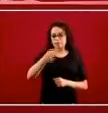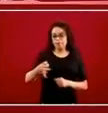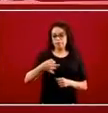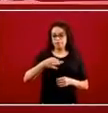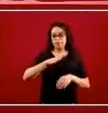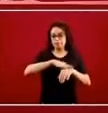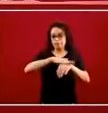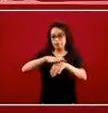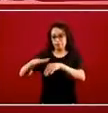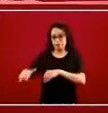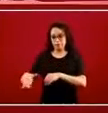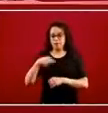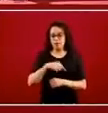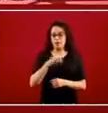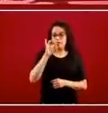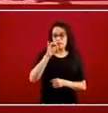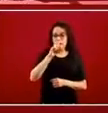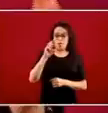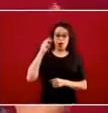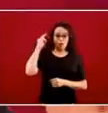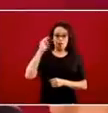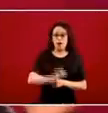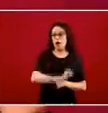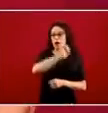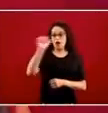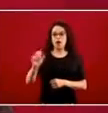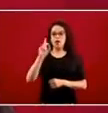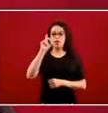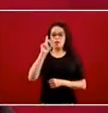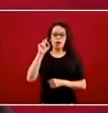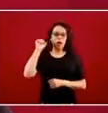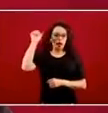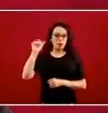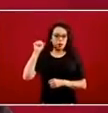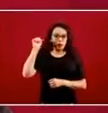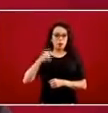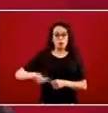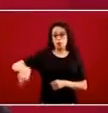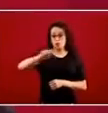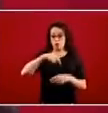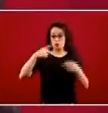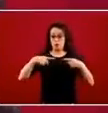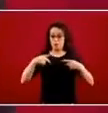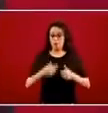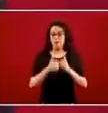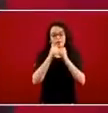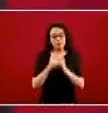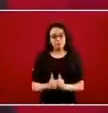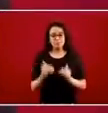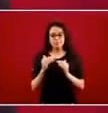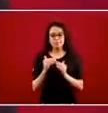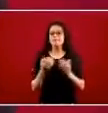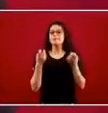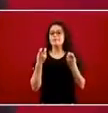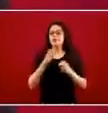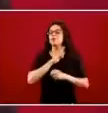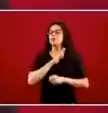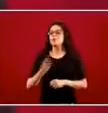emergency measures have just started, and they will last until April the 30th, and if we all stay